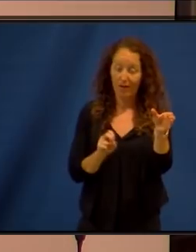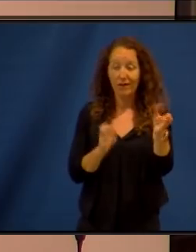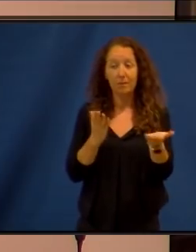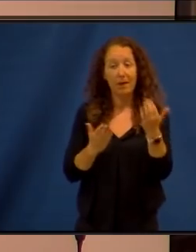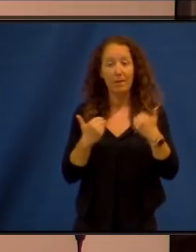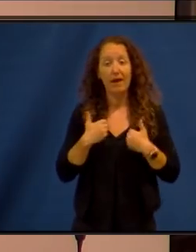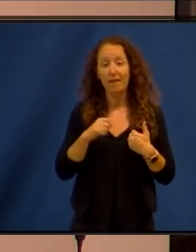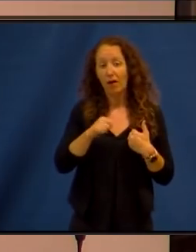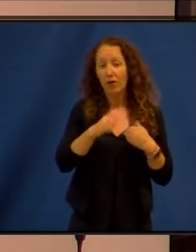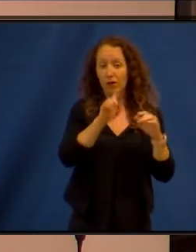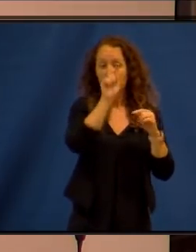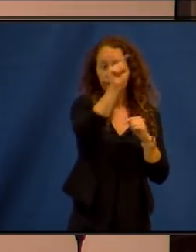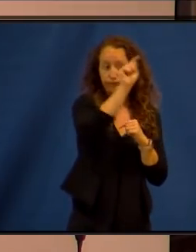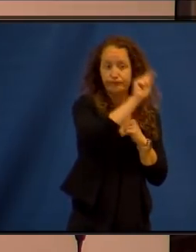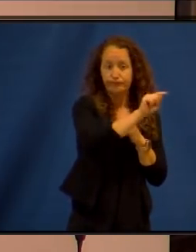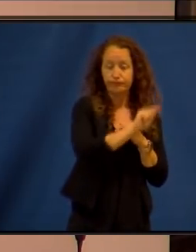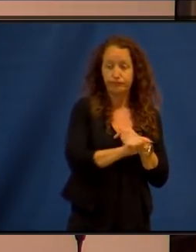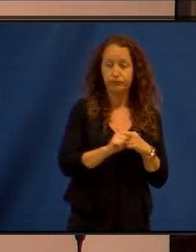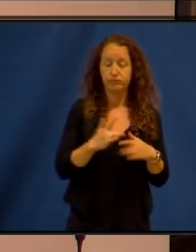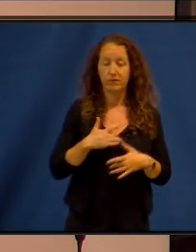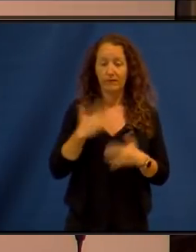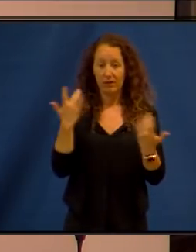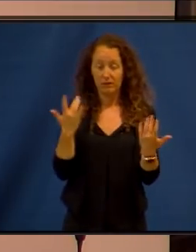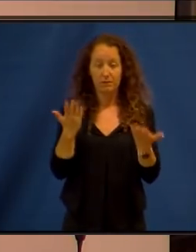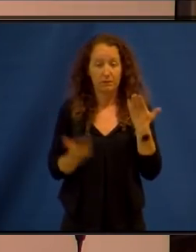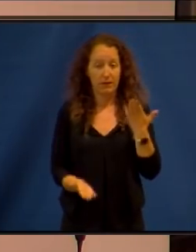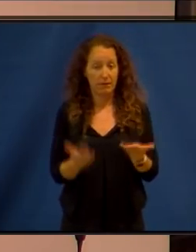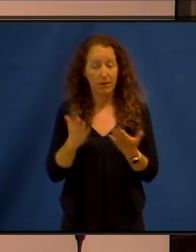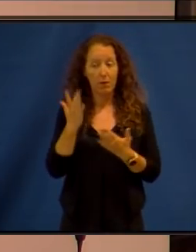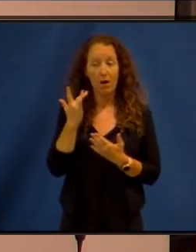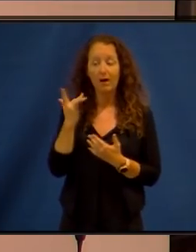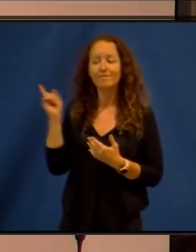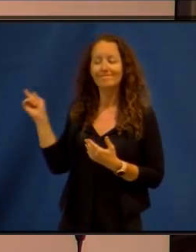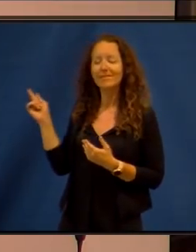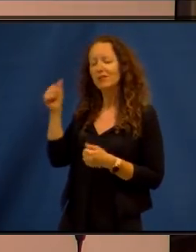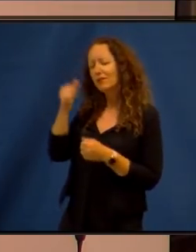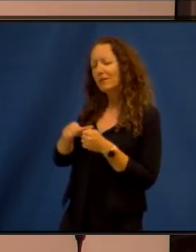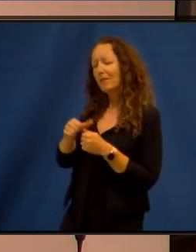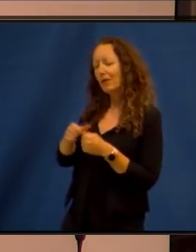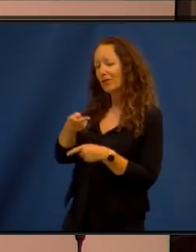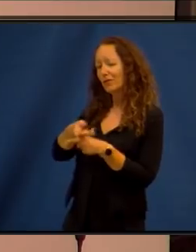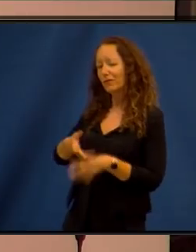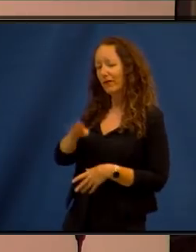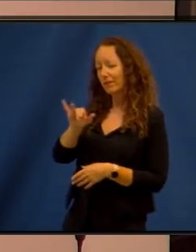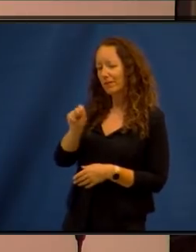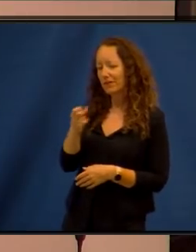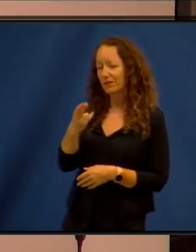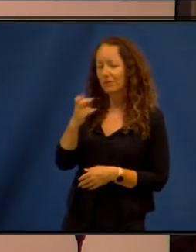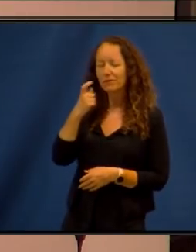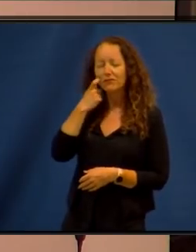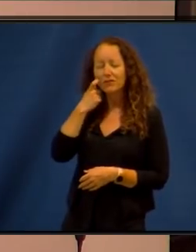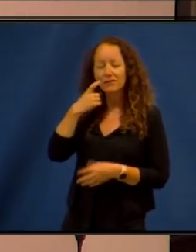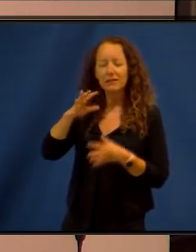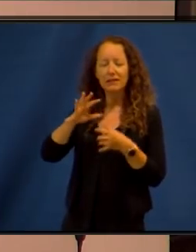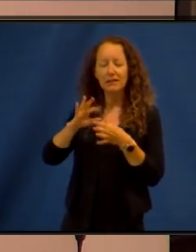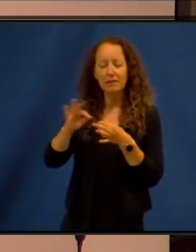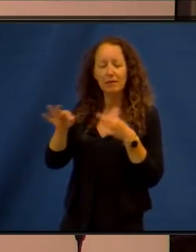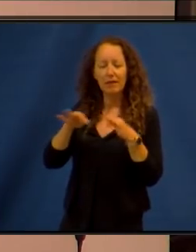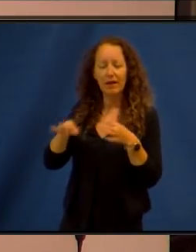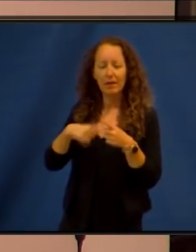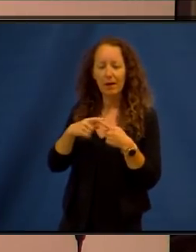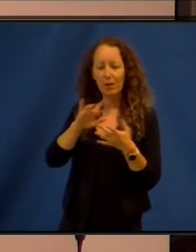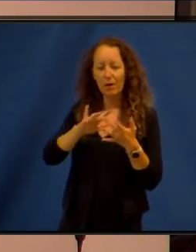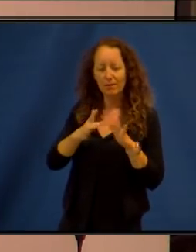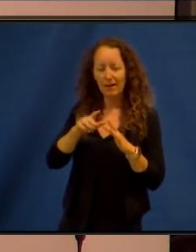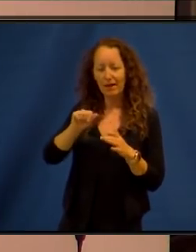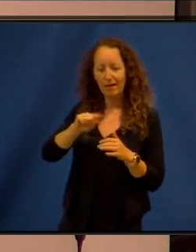has mentioned to check, because those will be updated daily, and we will know more information as we go along. Those